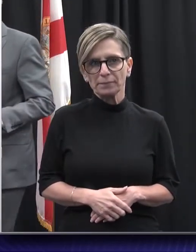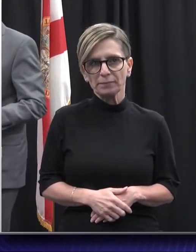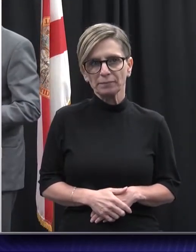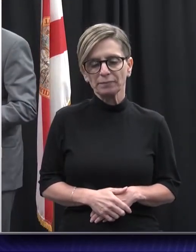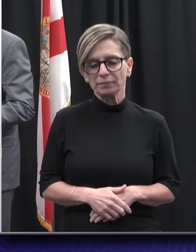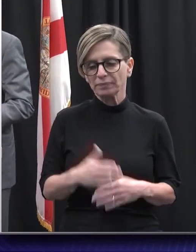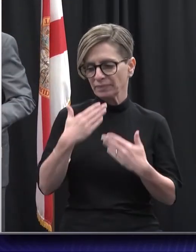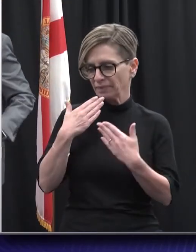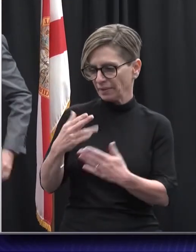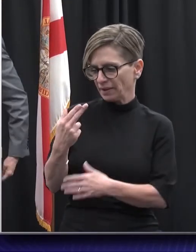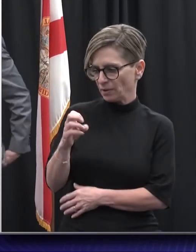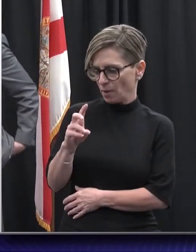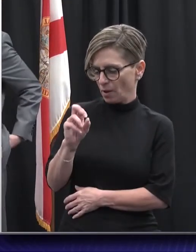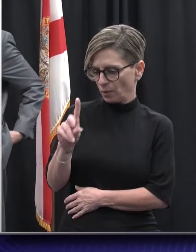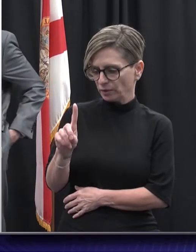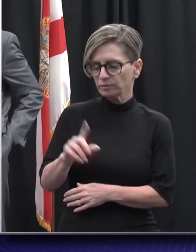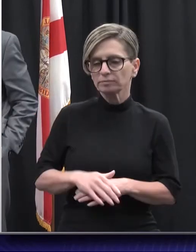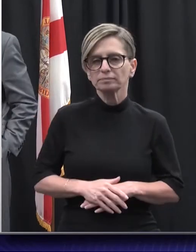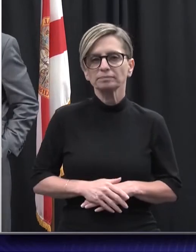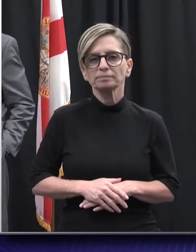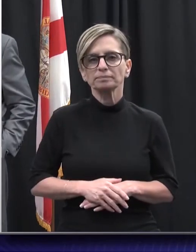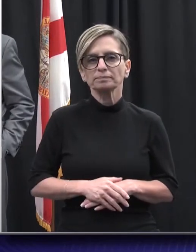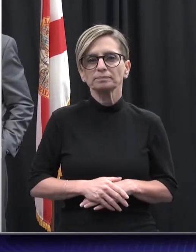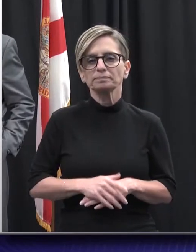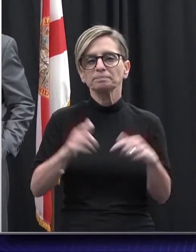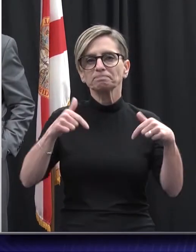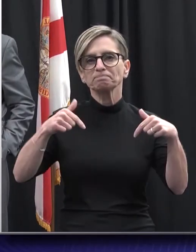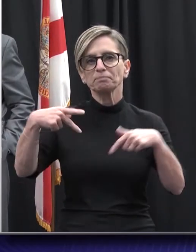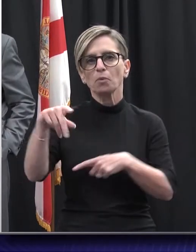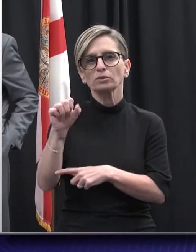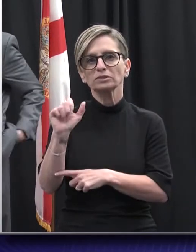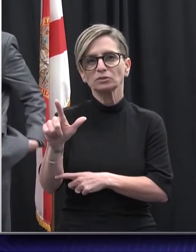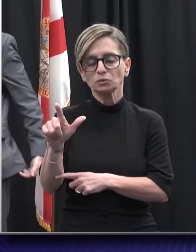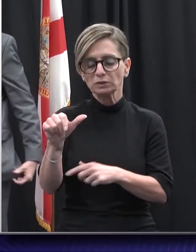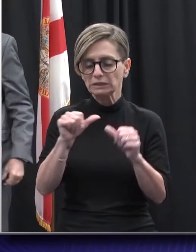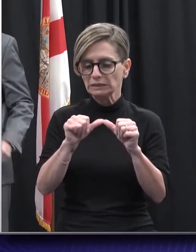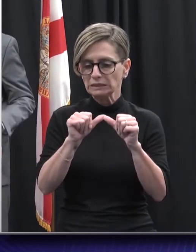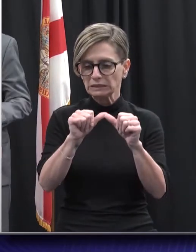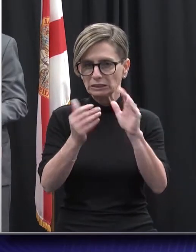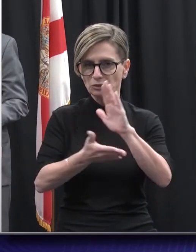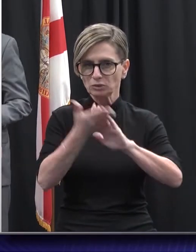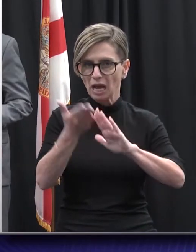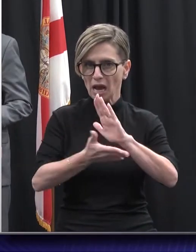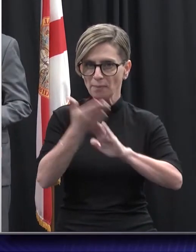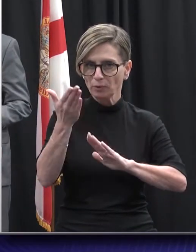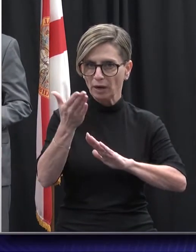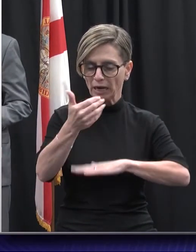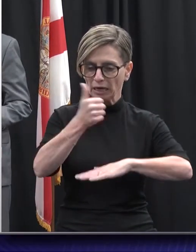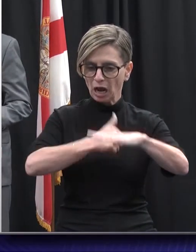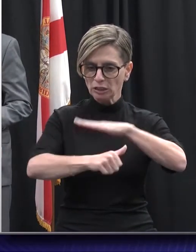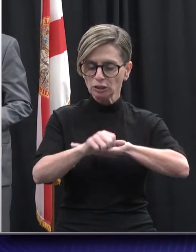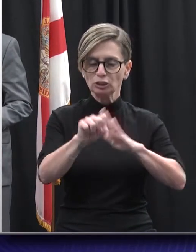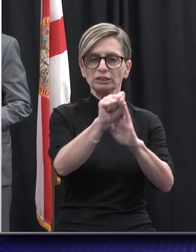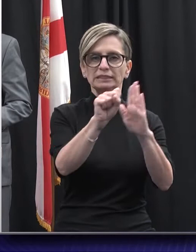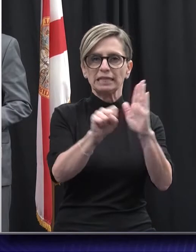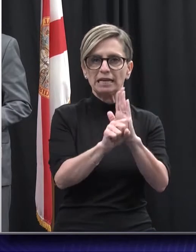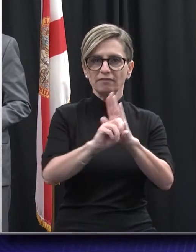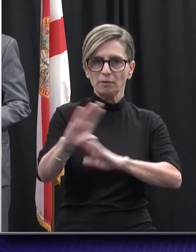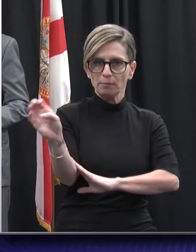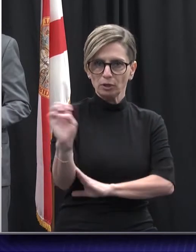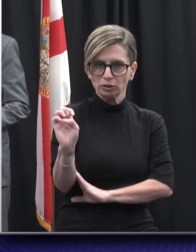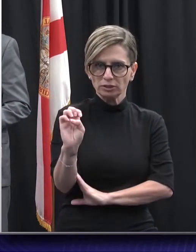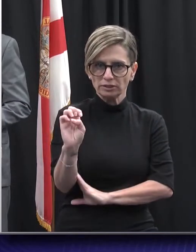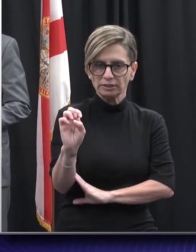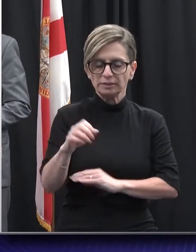Thank you, Howard. Port St. Lucie continues to operate under a declared local state of emergency. Some of